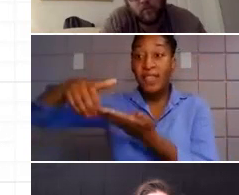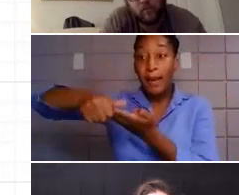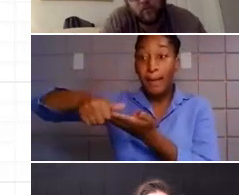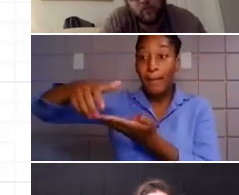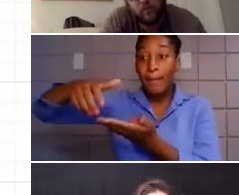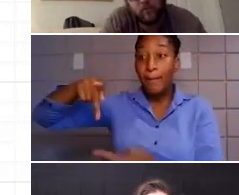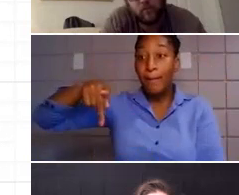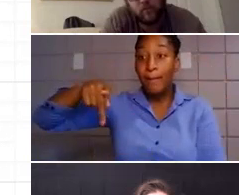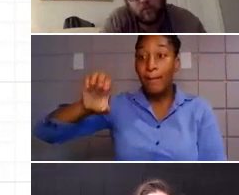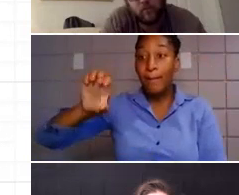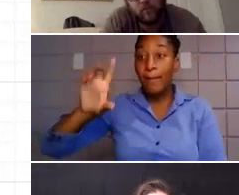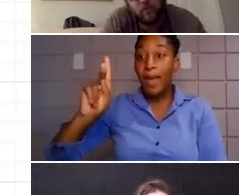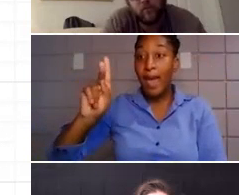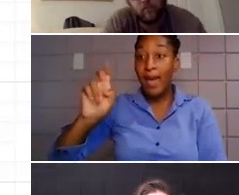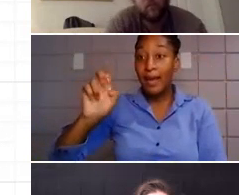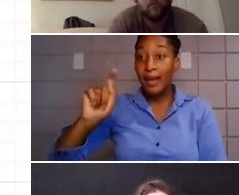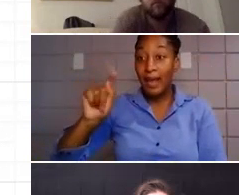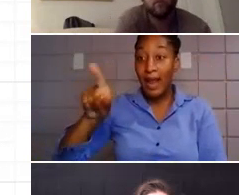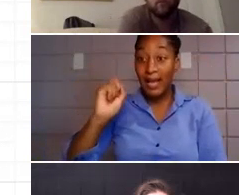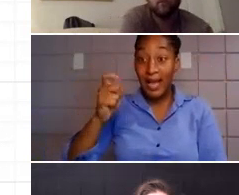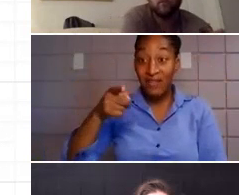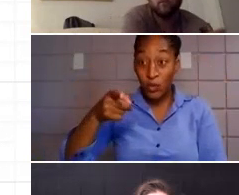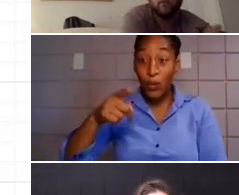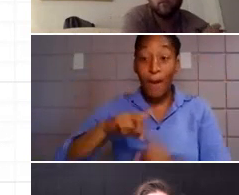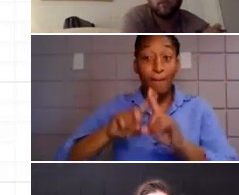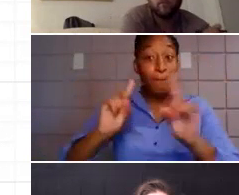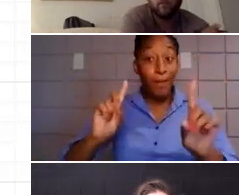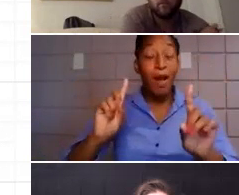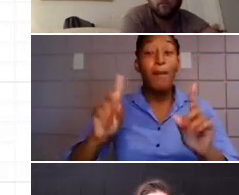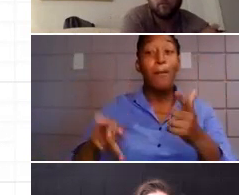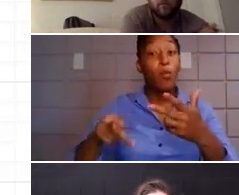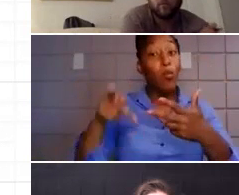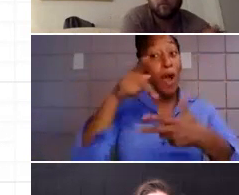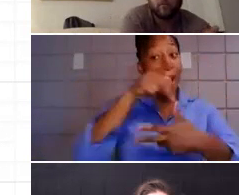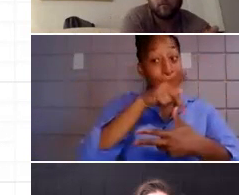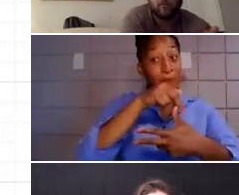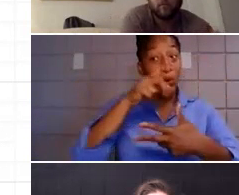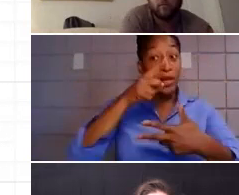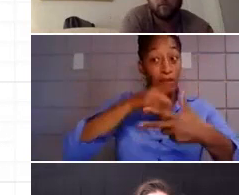we primarily focus on. And so let me do that.